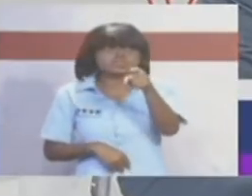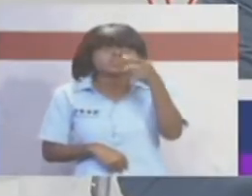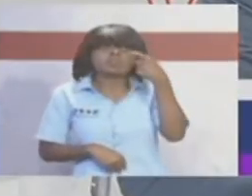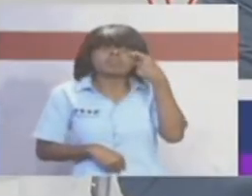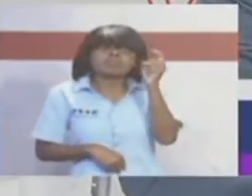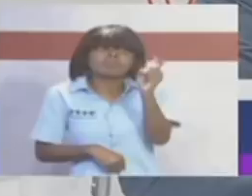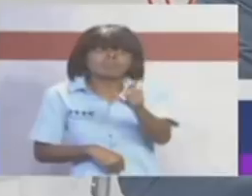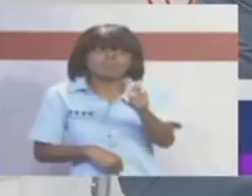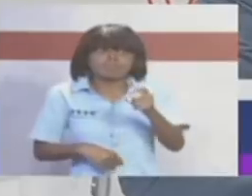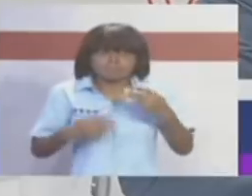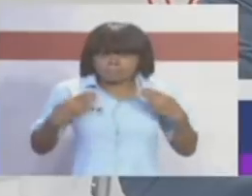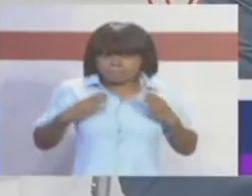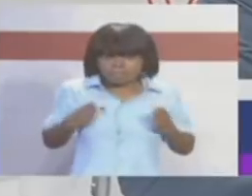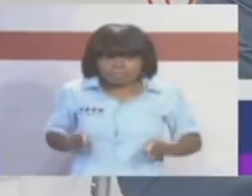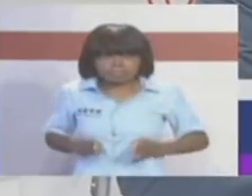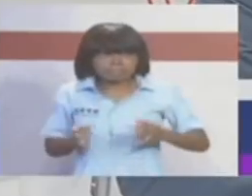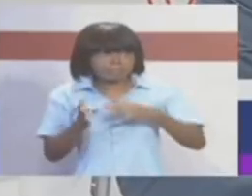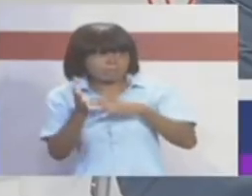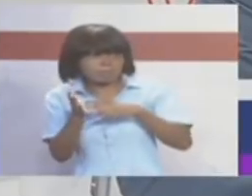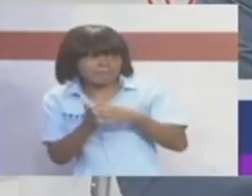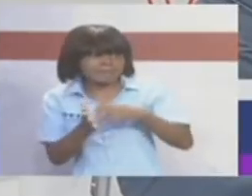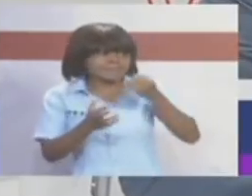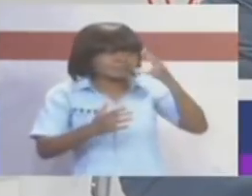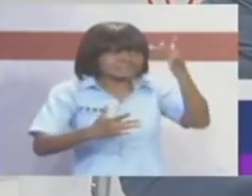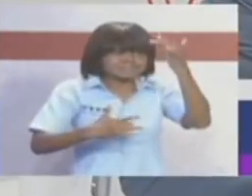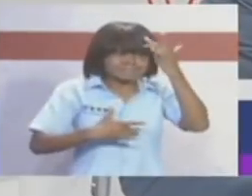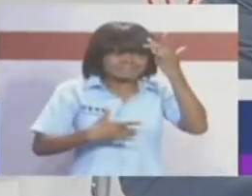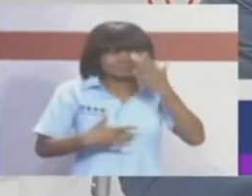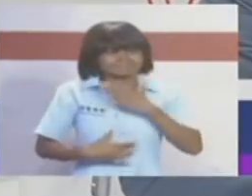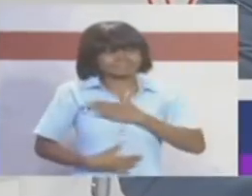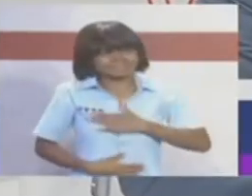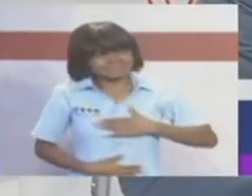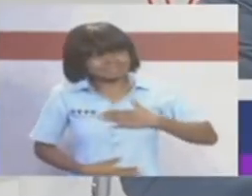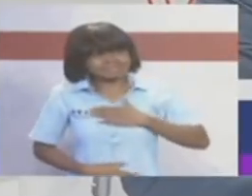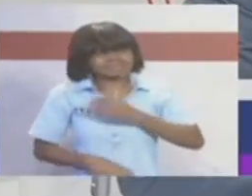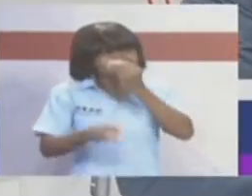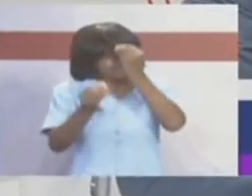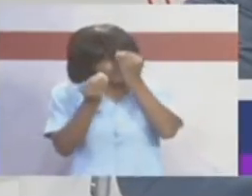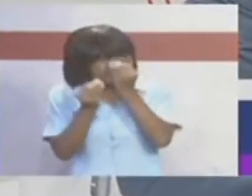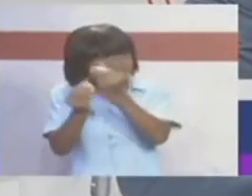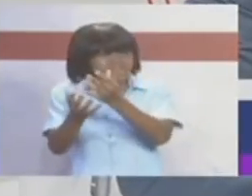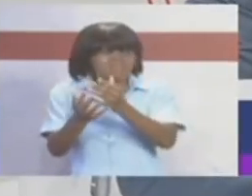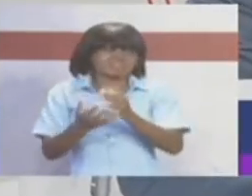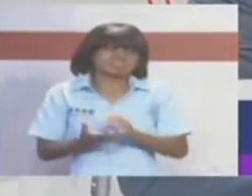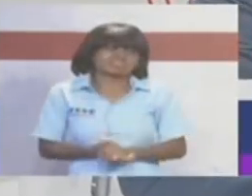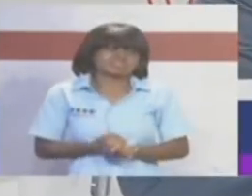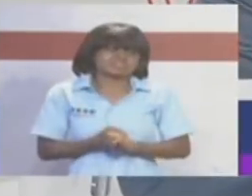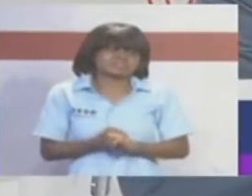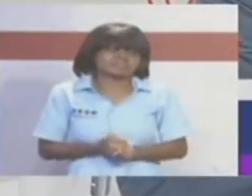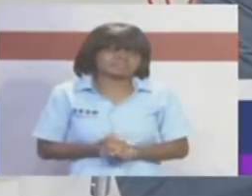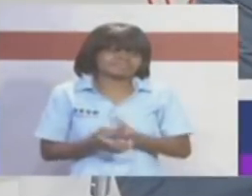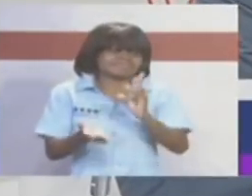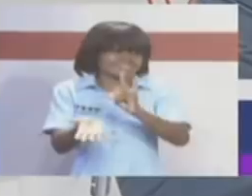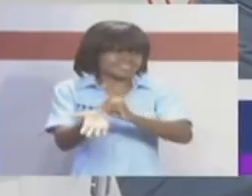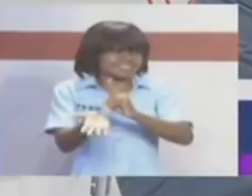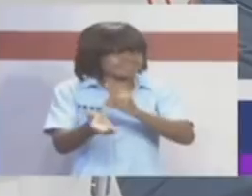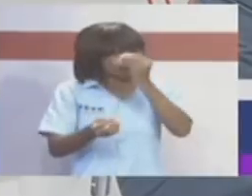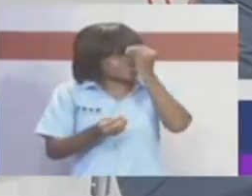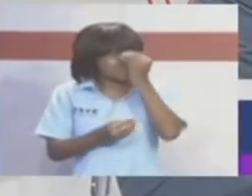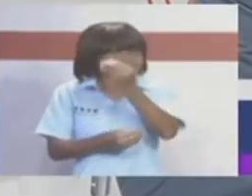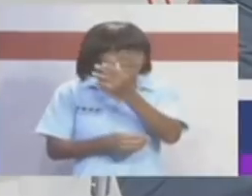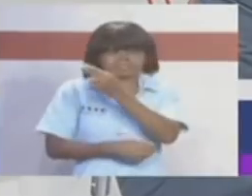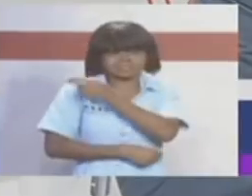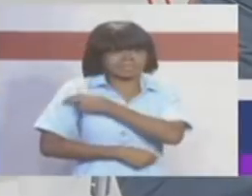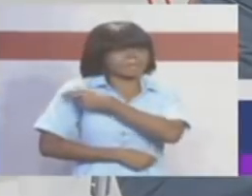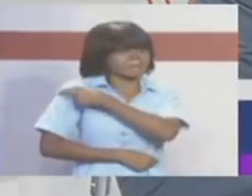until there is very little that can be done. So this is a trend that we noted. I think we'd spoken about it previously. And we do